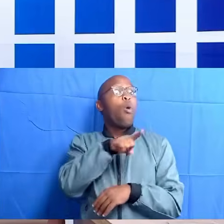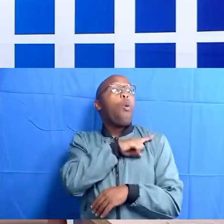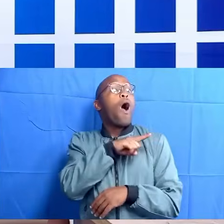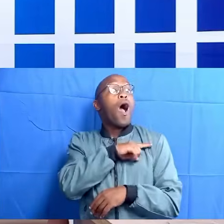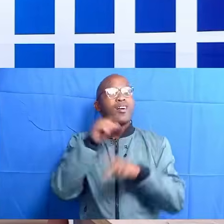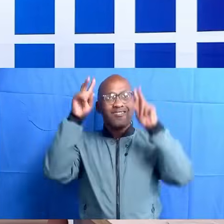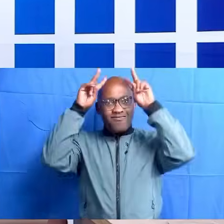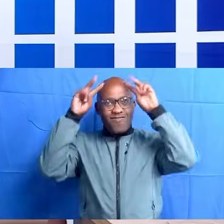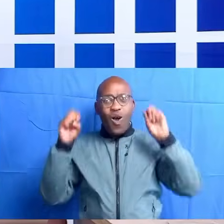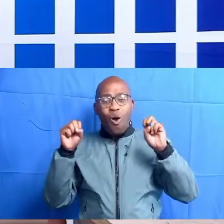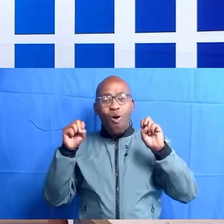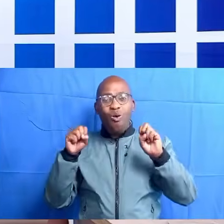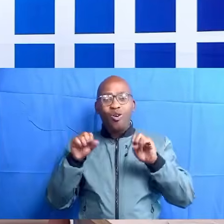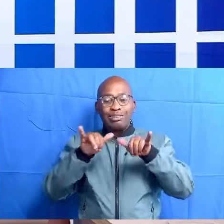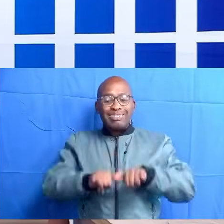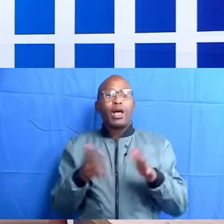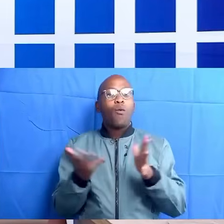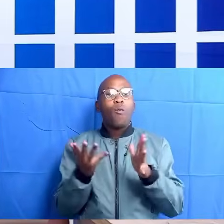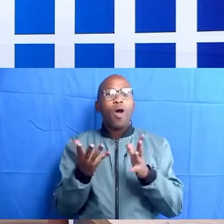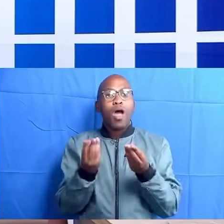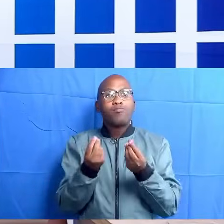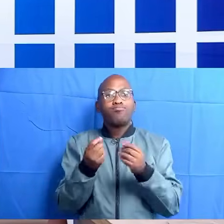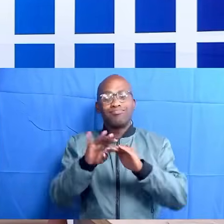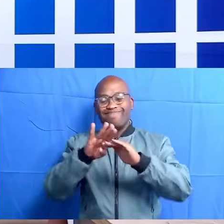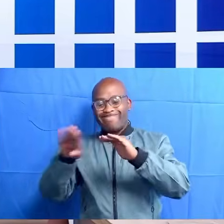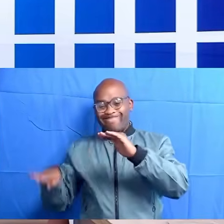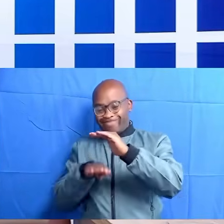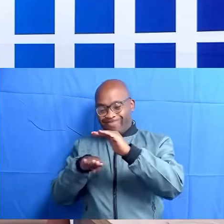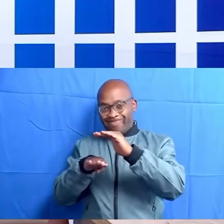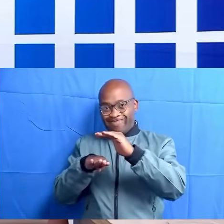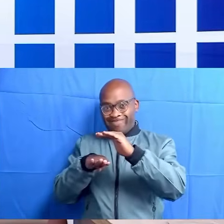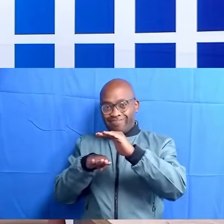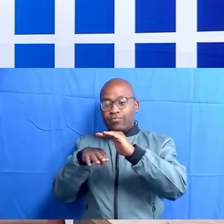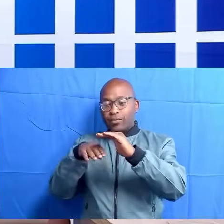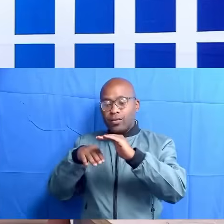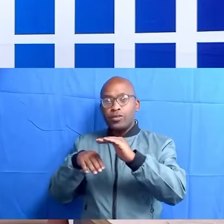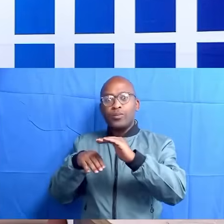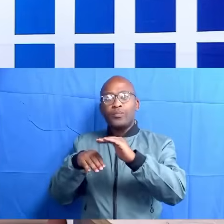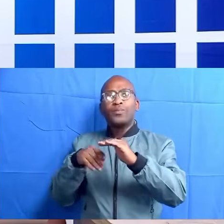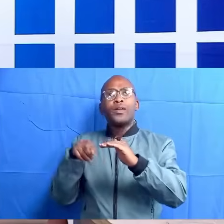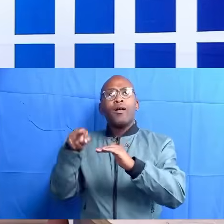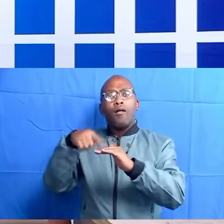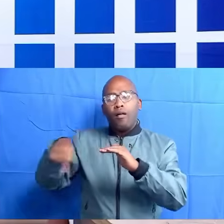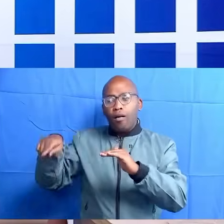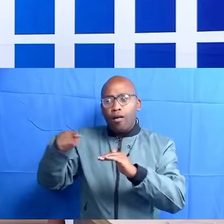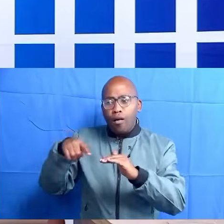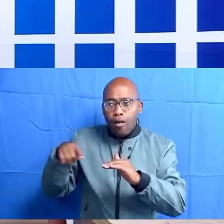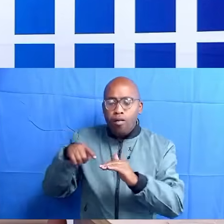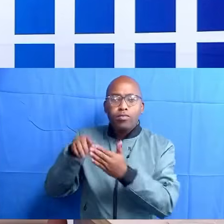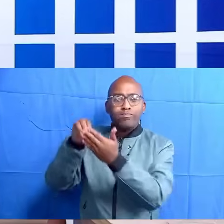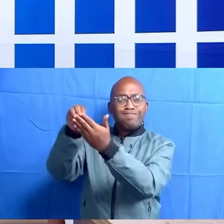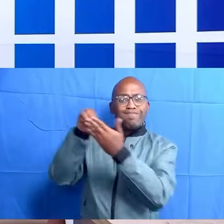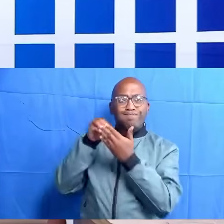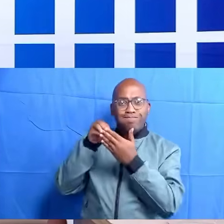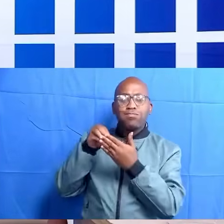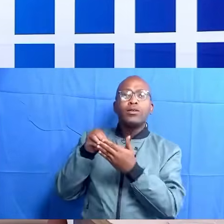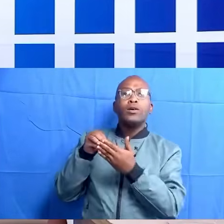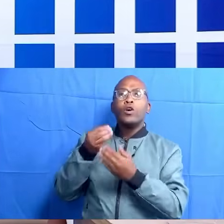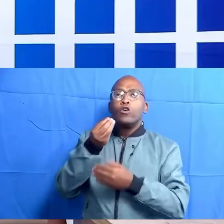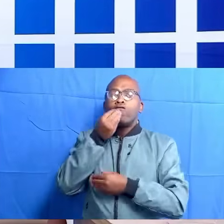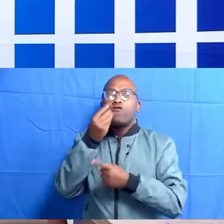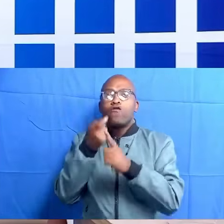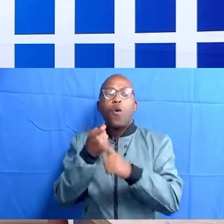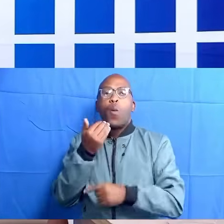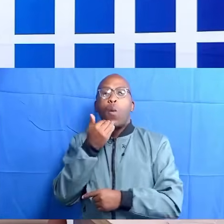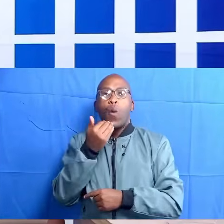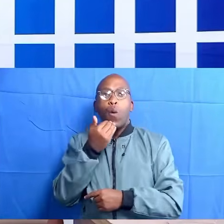underground in those tunnels and were receiving the supplies from the north. They received food from the